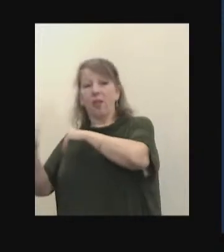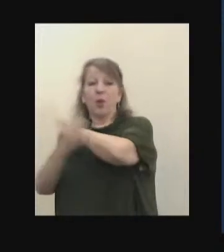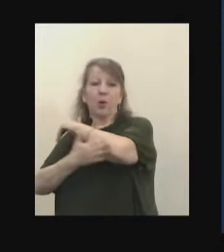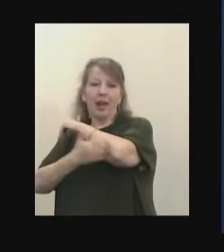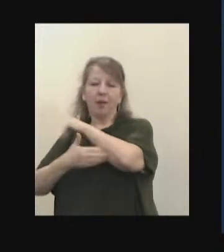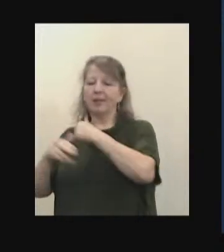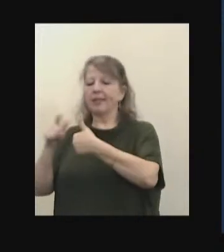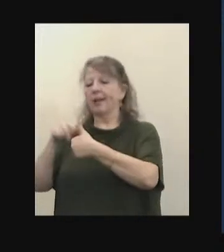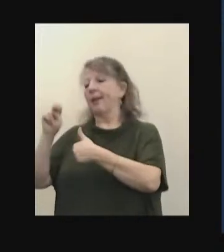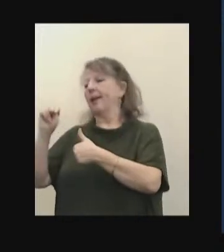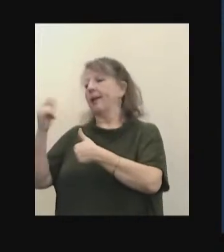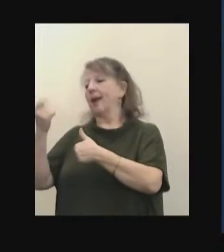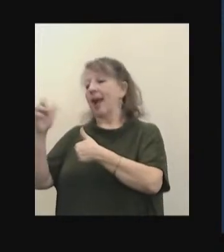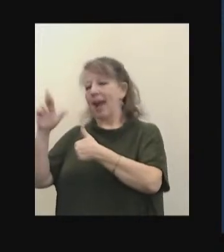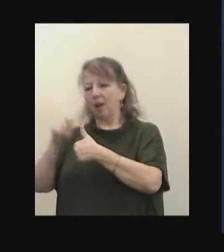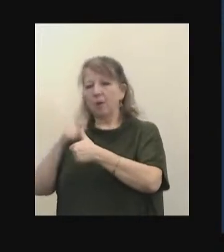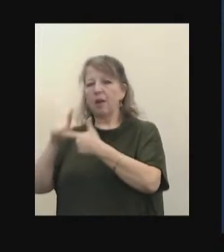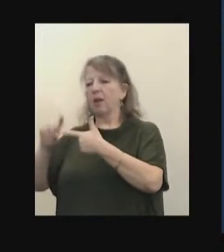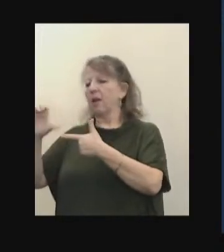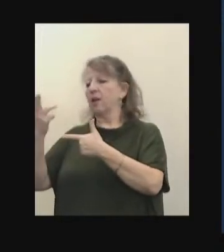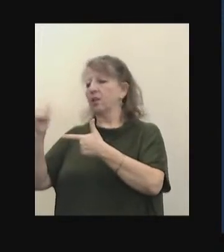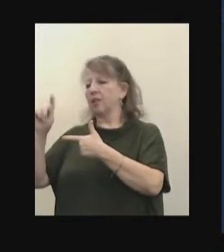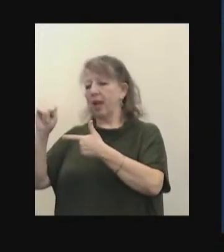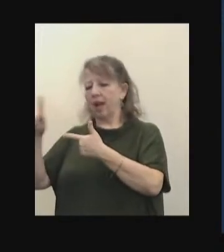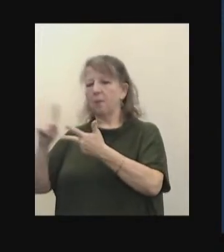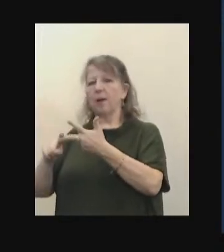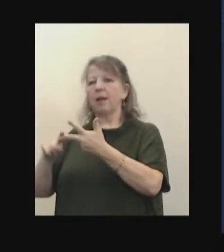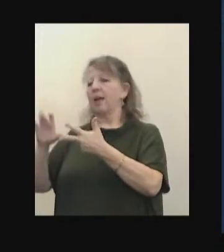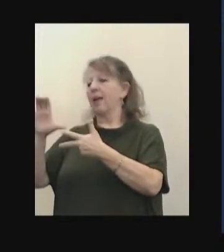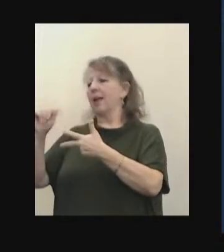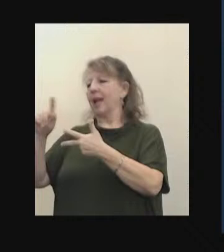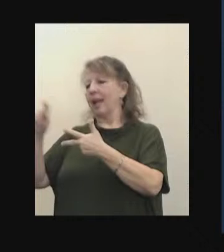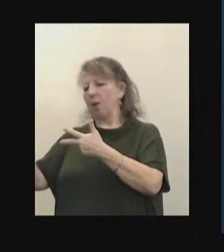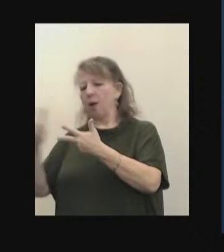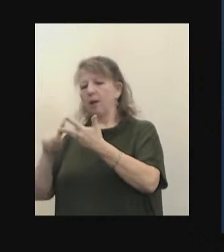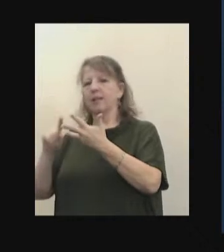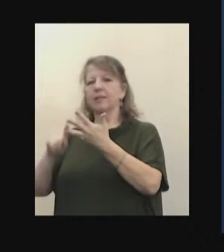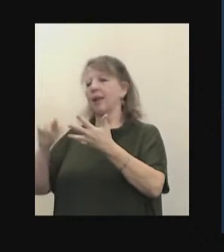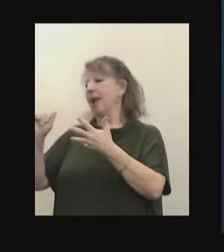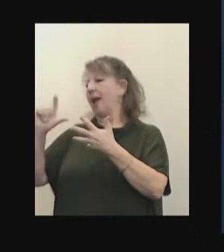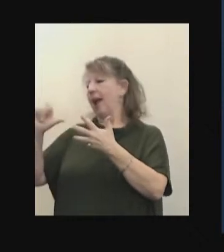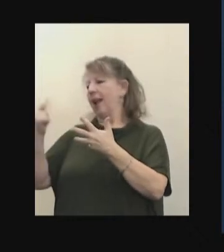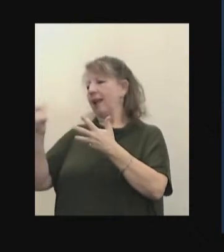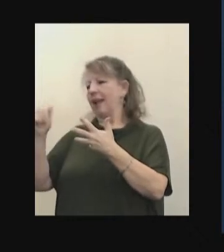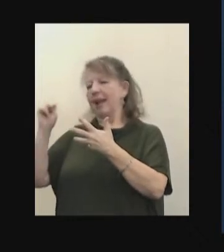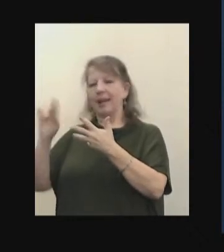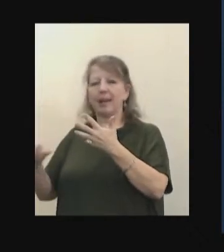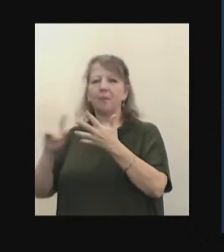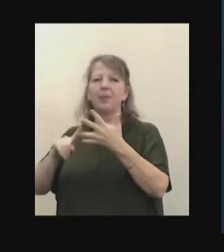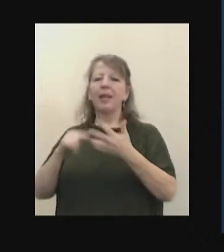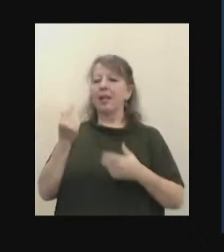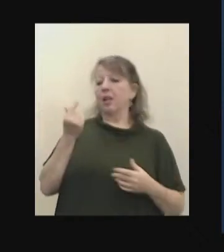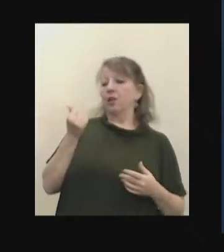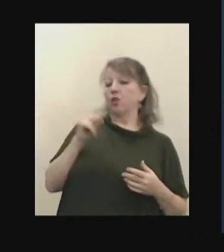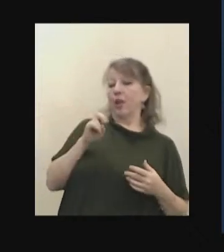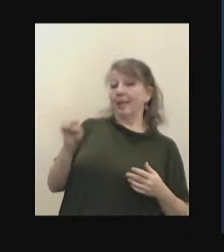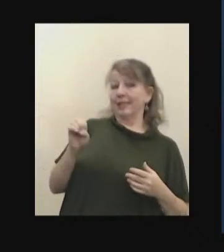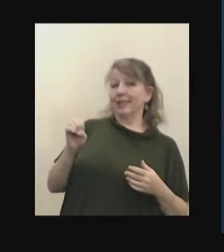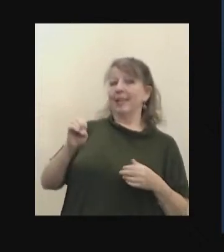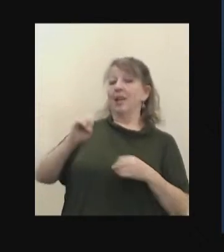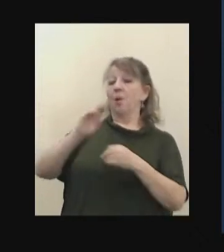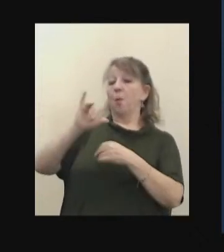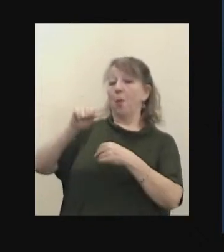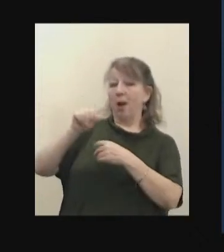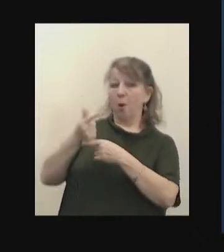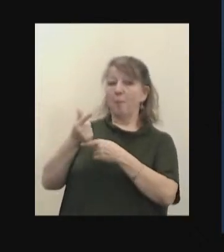Niagara, Chautauqua, Cattaraugus, and Allegheny. Genesee, Wyoming, and Orleans are not considered part of the Western New York region by